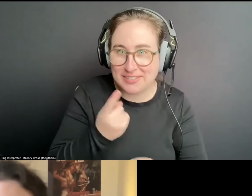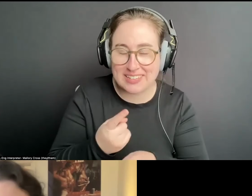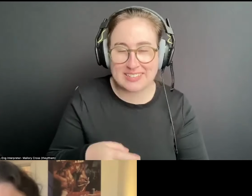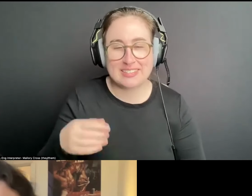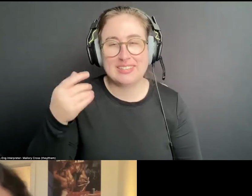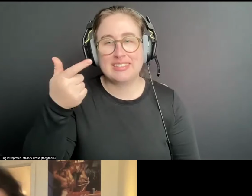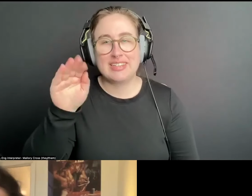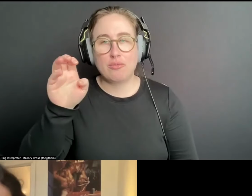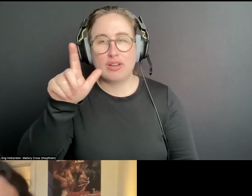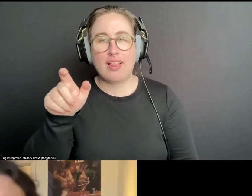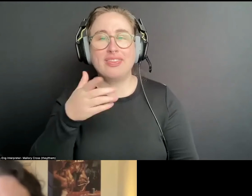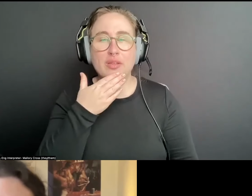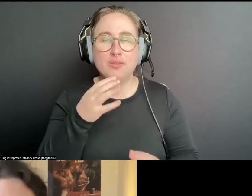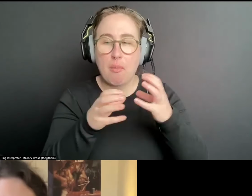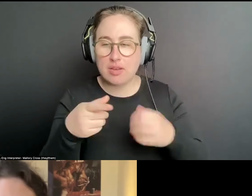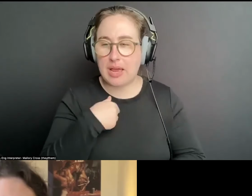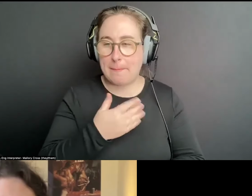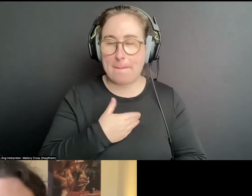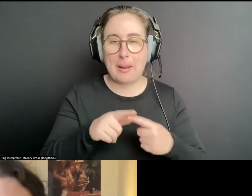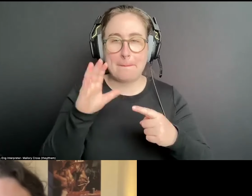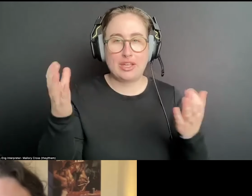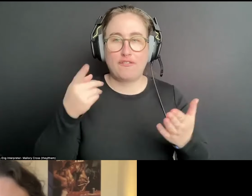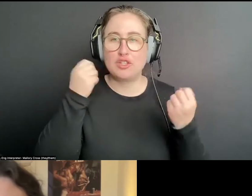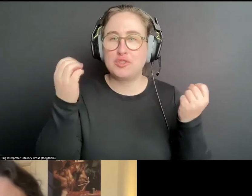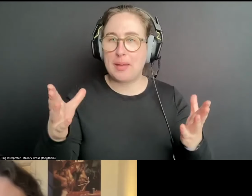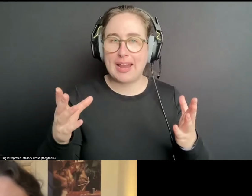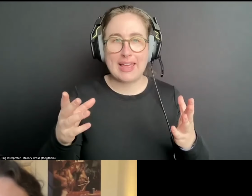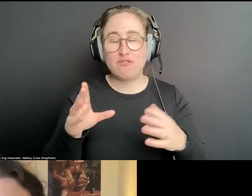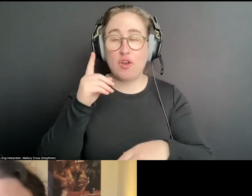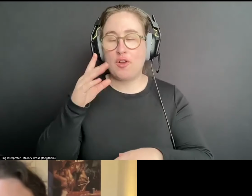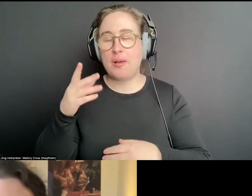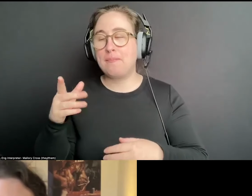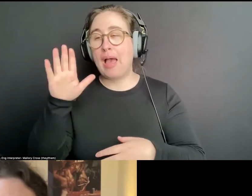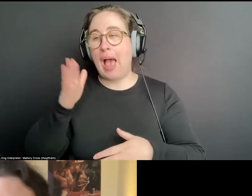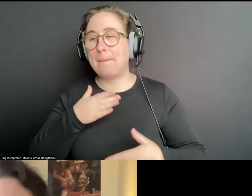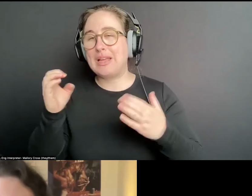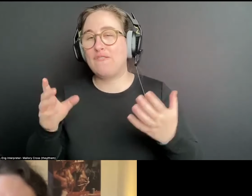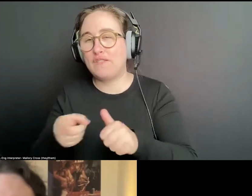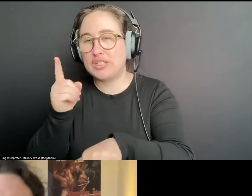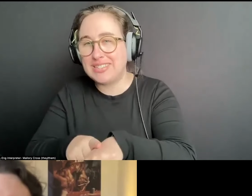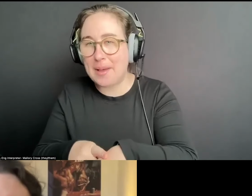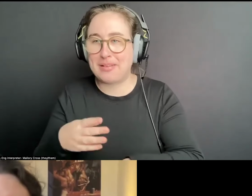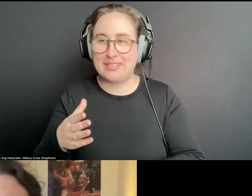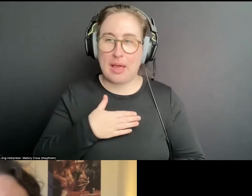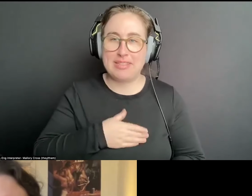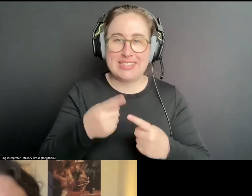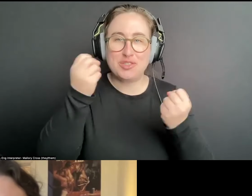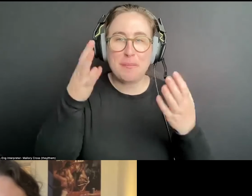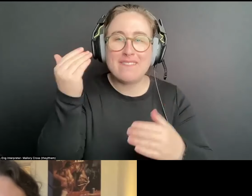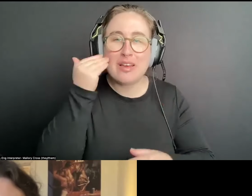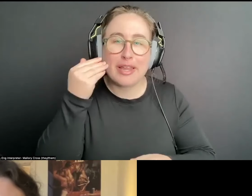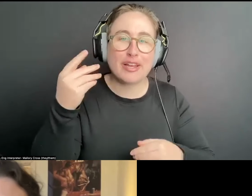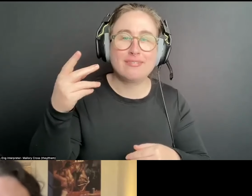so much. Thrilled to be here for the first time, seeing so many familiar faces, name boxes. I'm